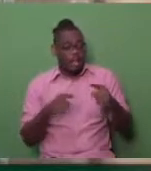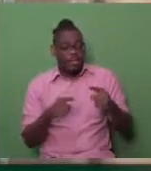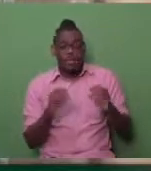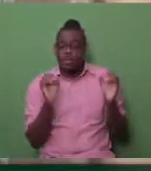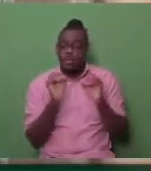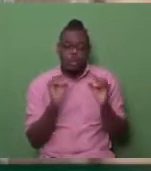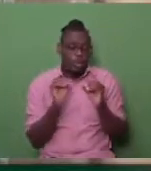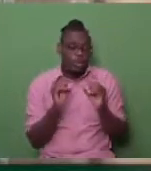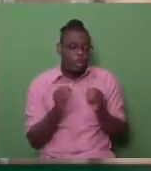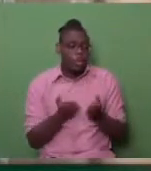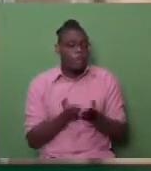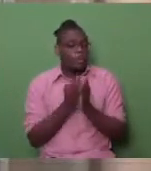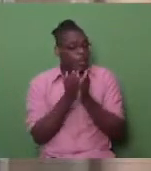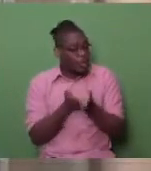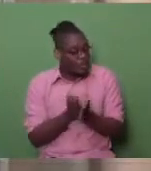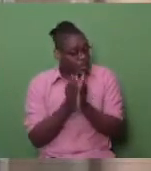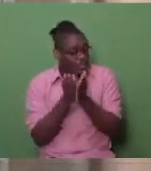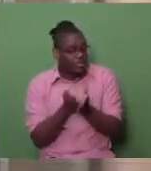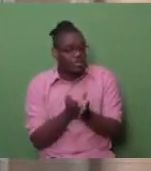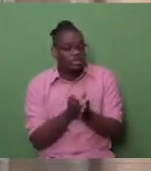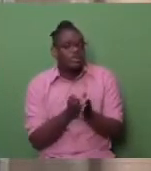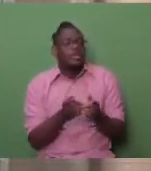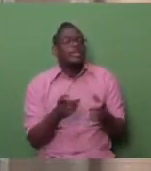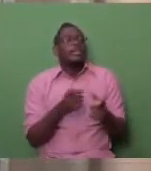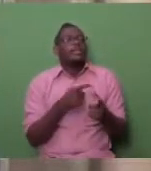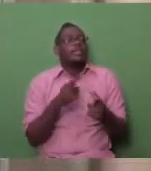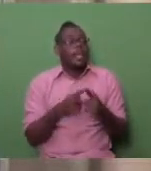they could sell it to sandals,